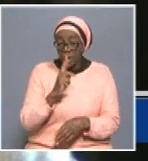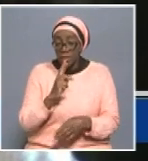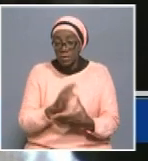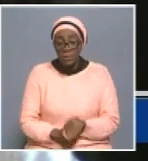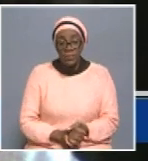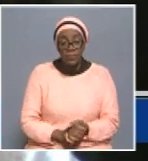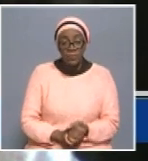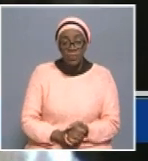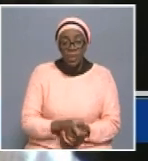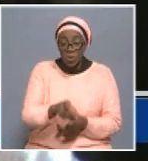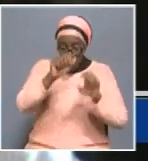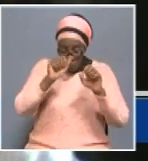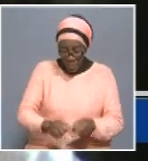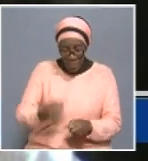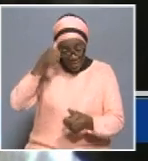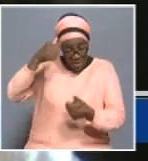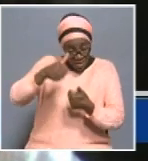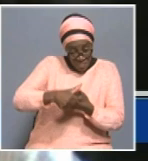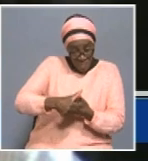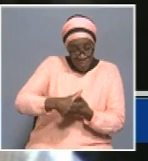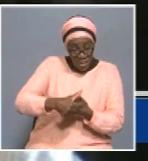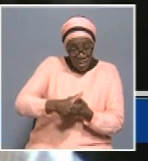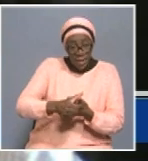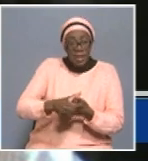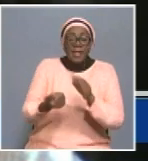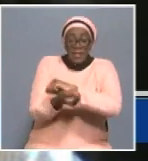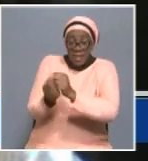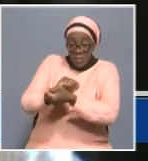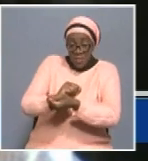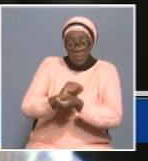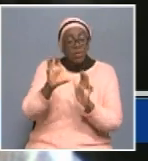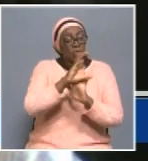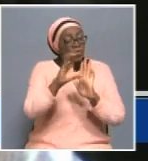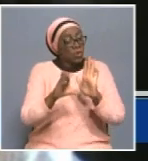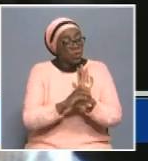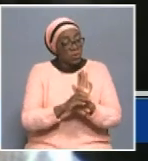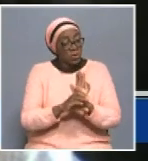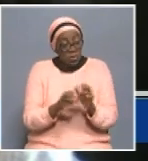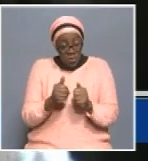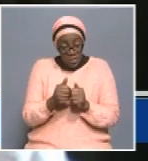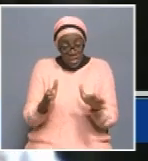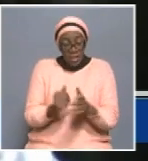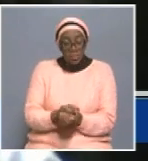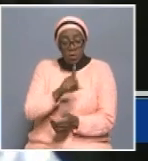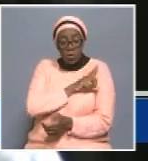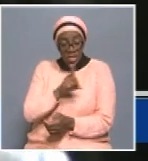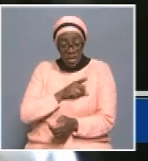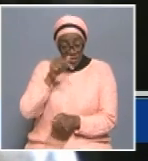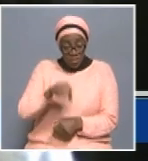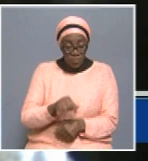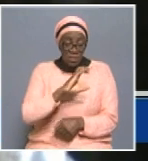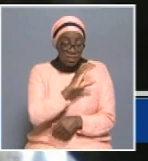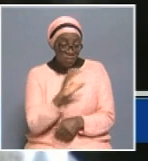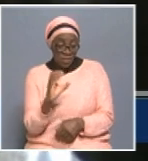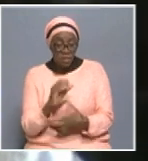that the amendment takes effect from, we are informed, it takes effect from this 11th of September. So it will be with regard to anything